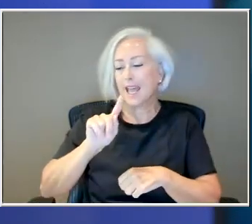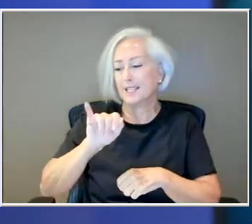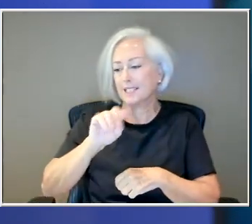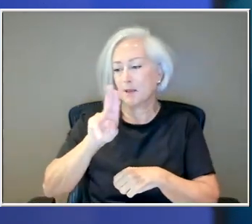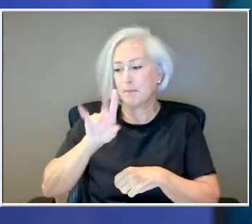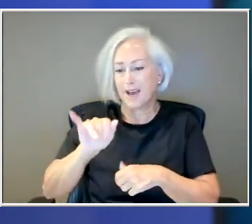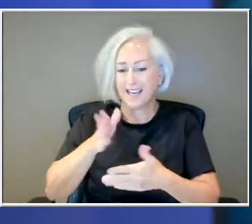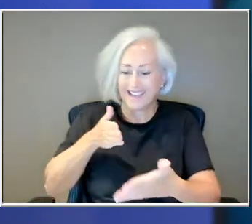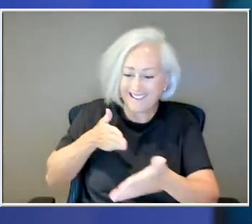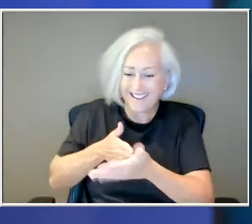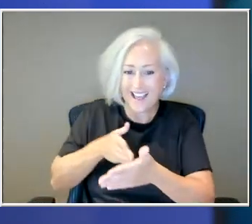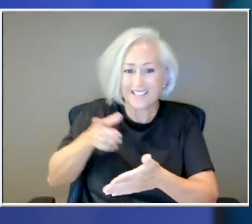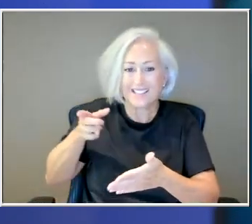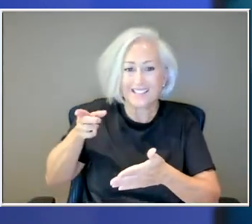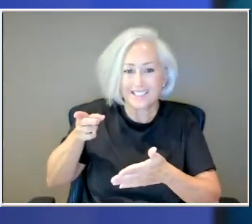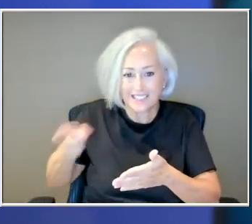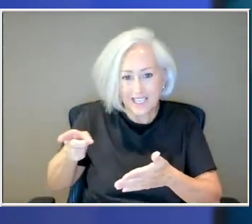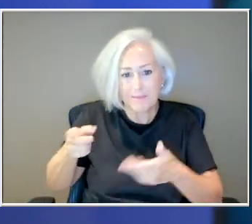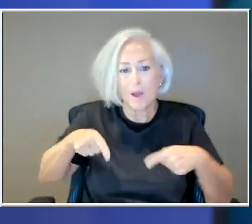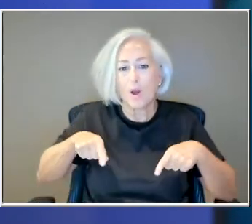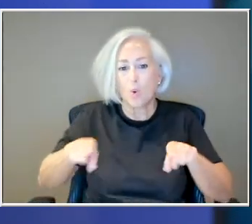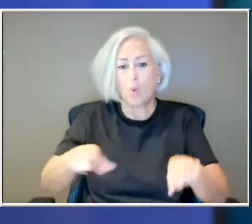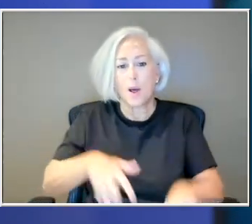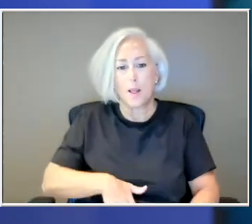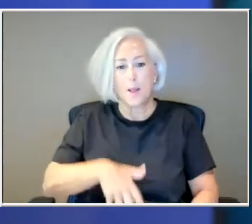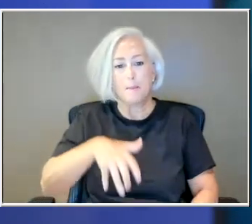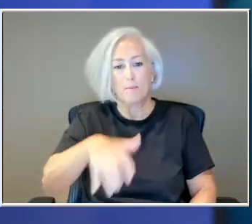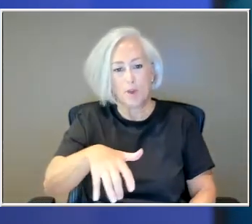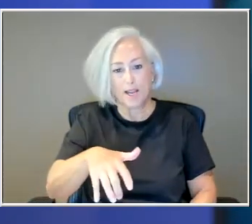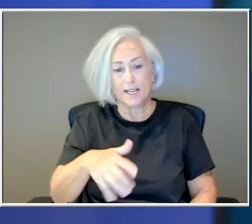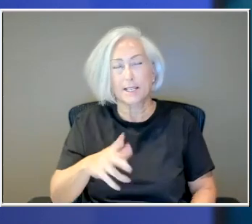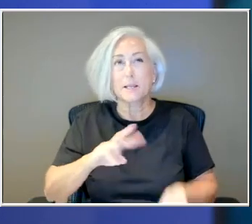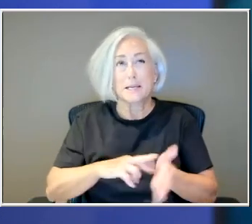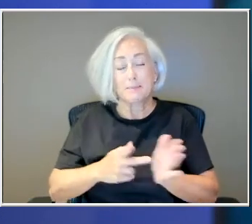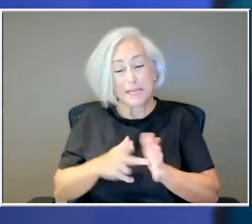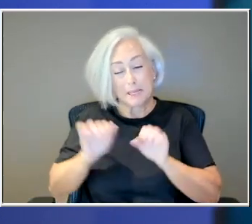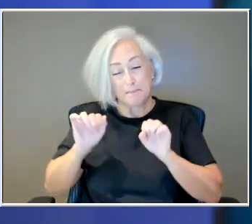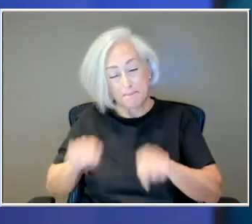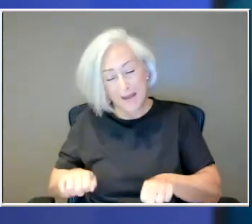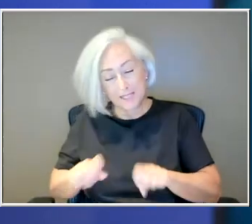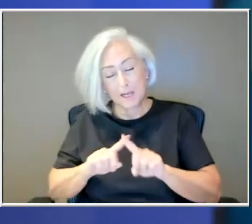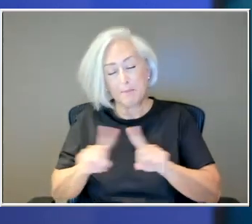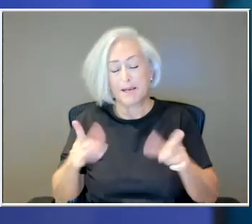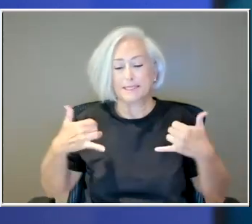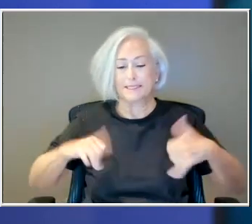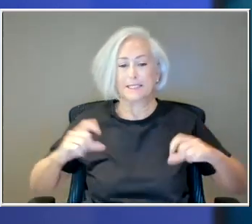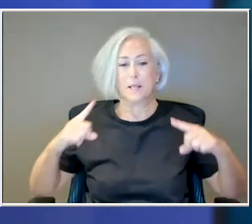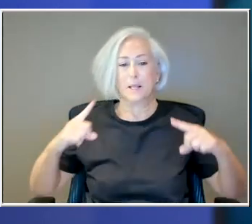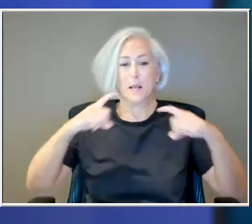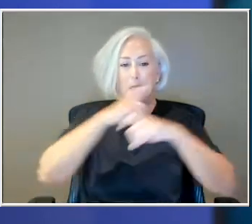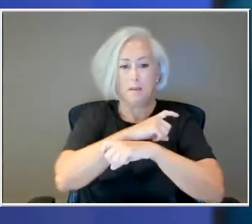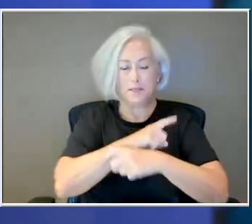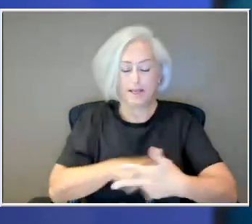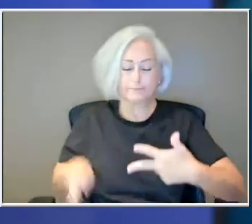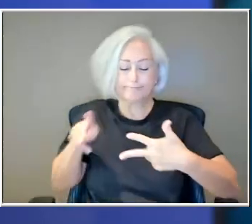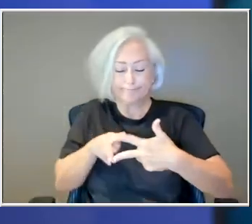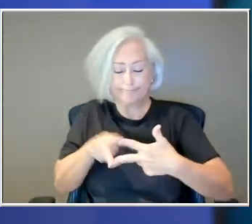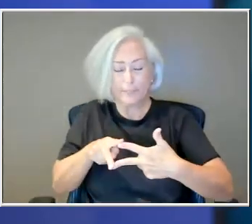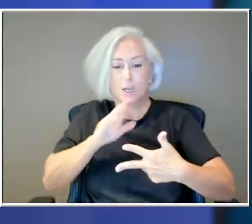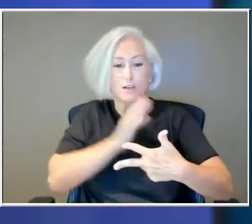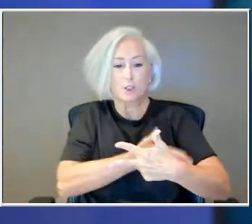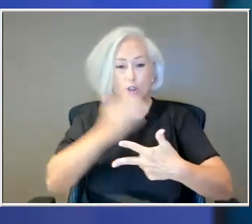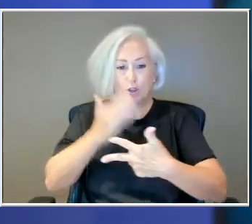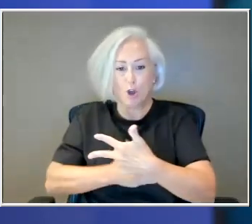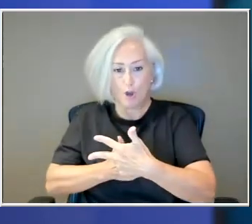that's a possibility, but it makes it a lot more complicated. So we went on to our daughters. Our 2 daughters were tested. They were identical as far